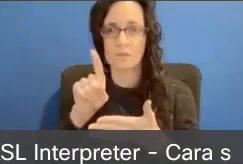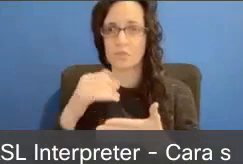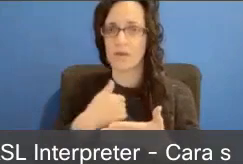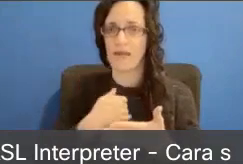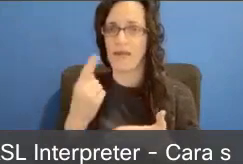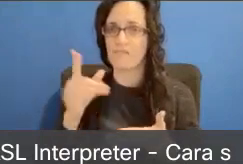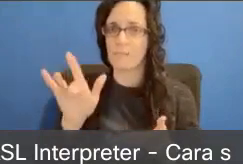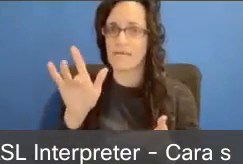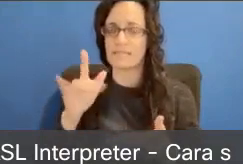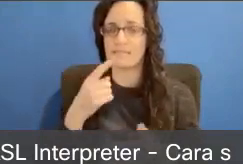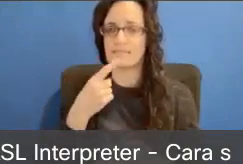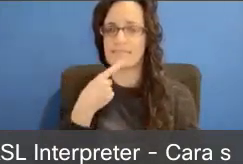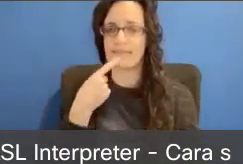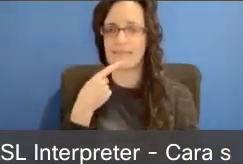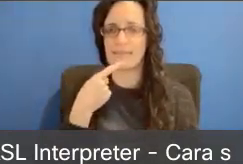that says